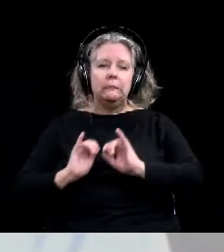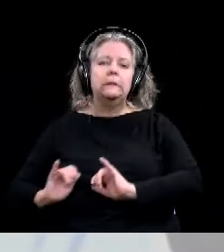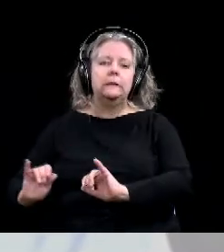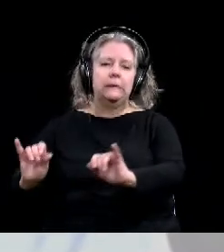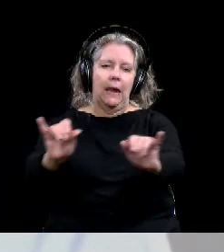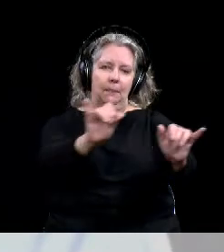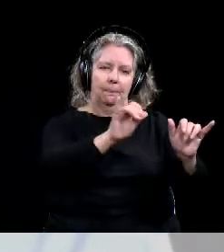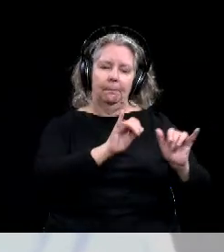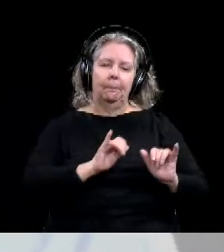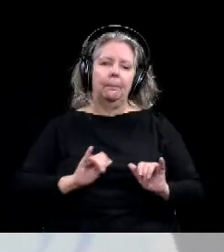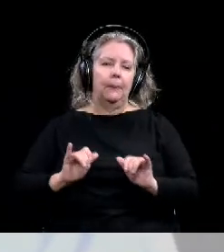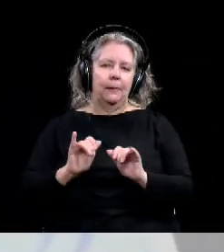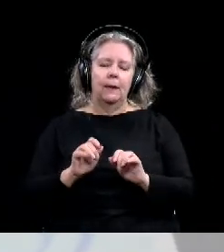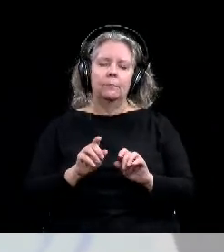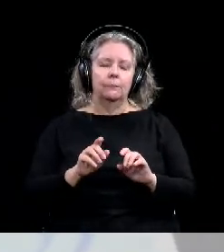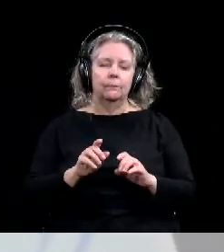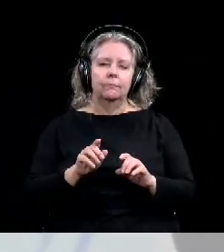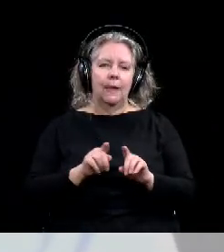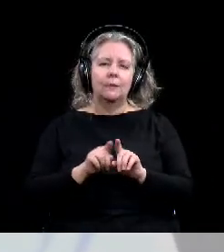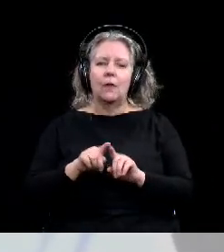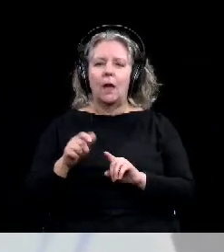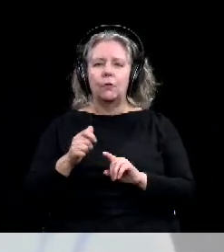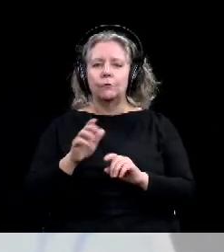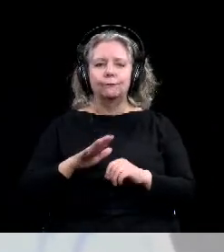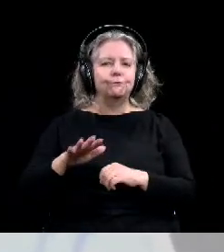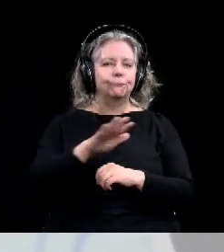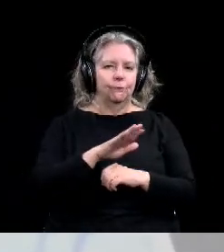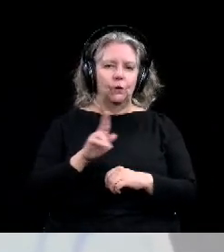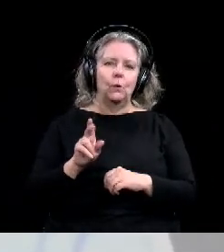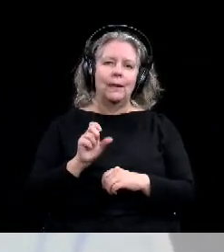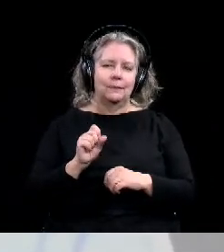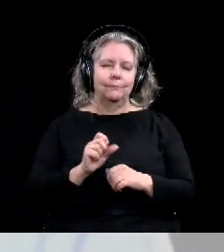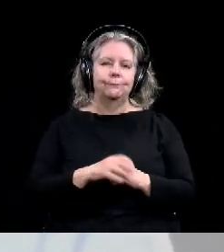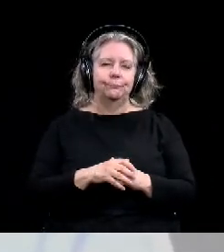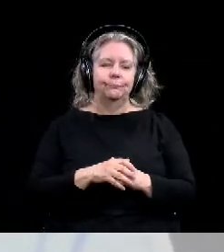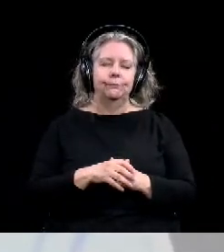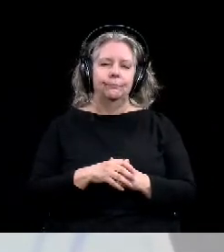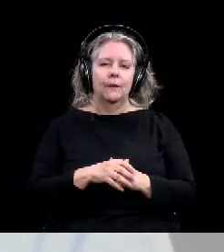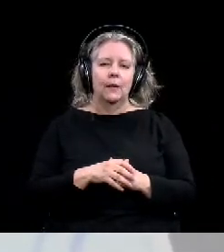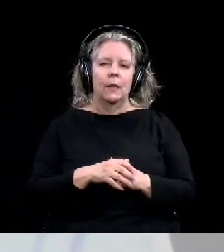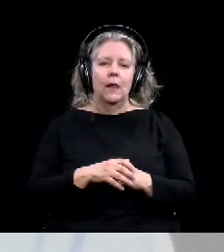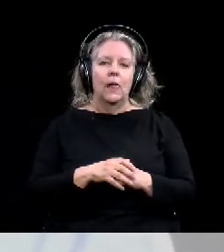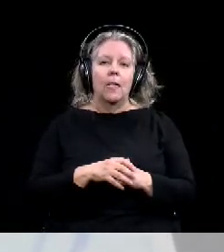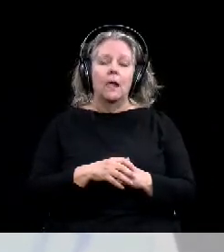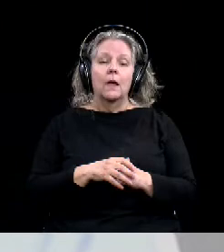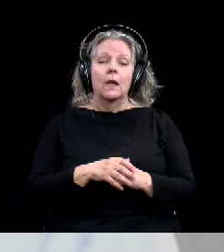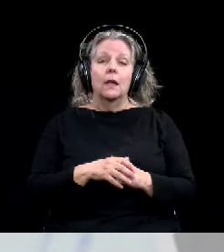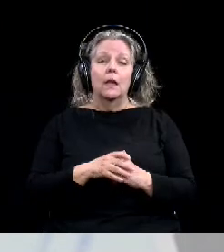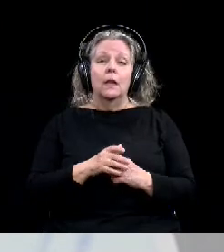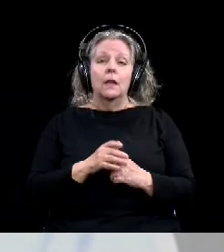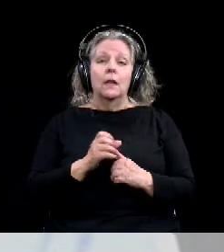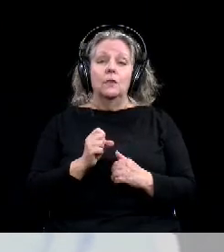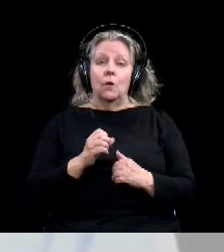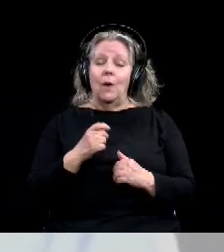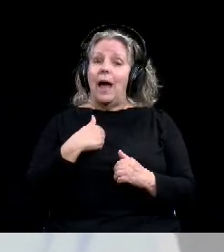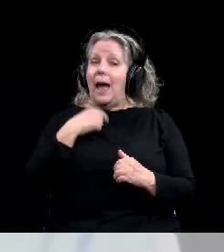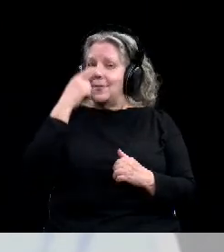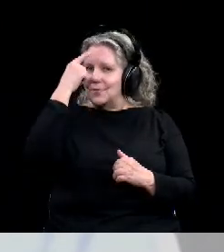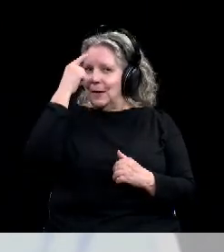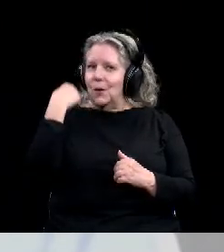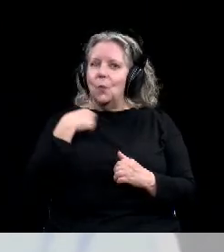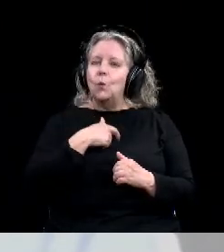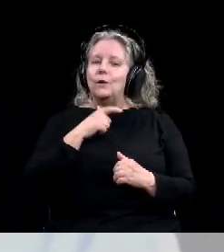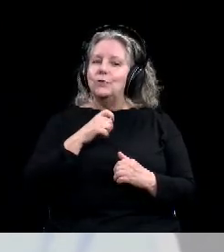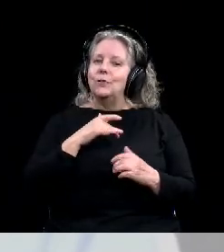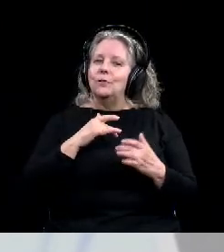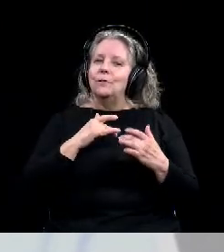So we all, I think, should feel a sense of excitement and momentum in this direction right now. Now is